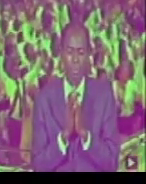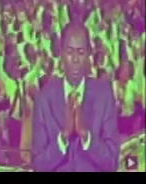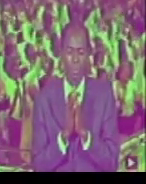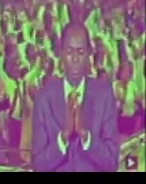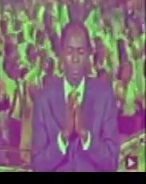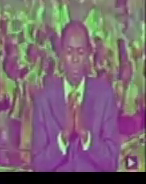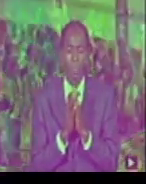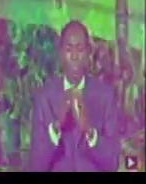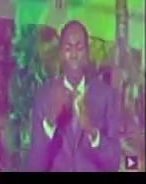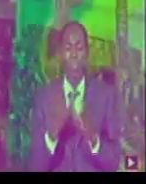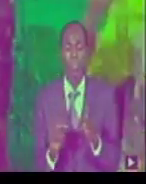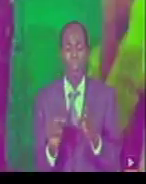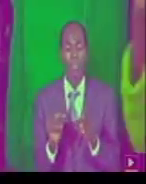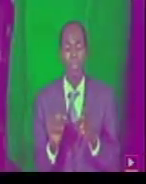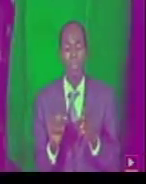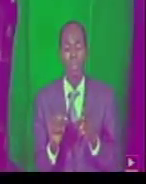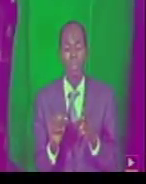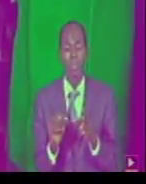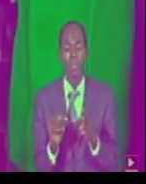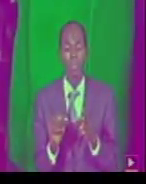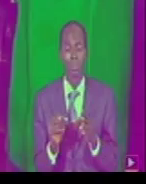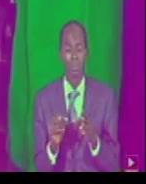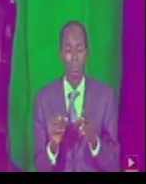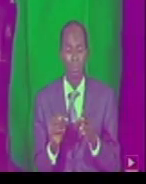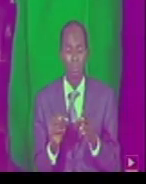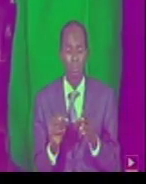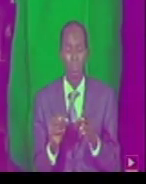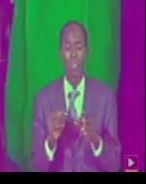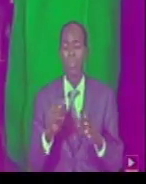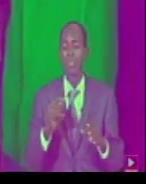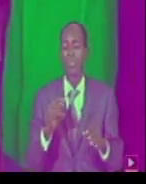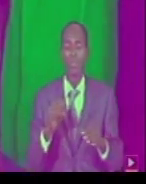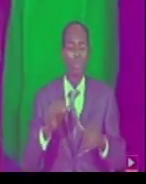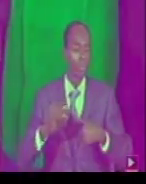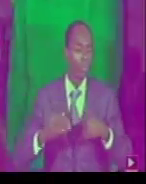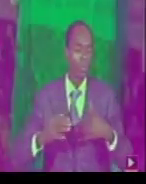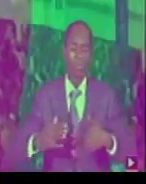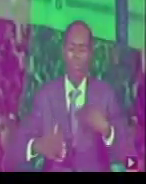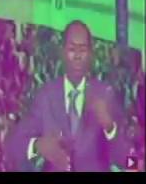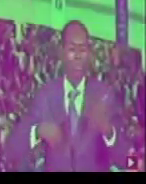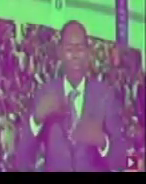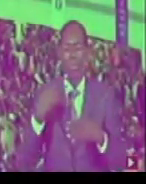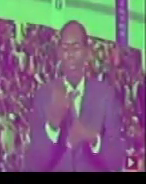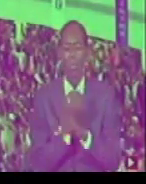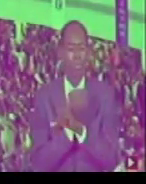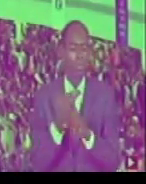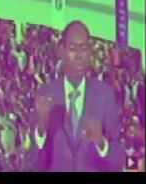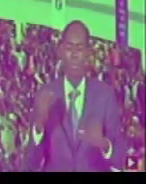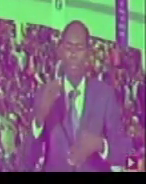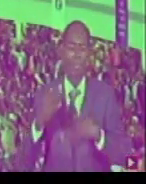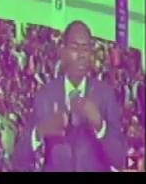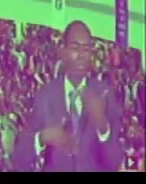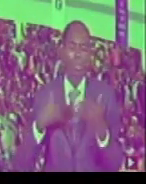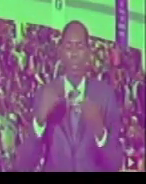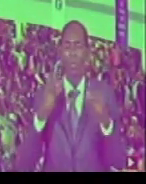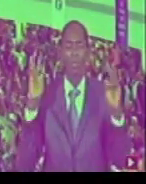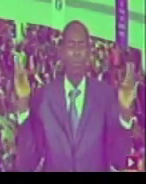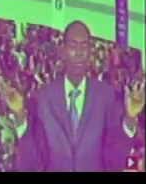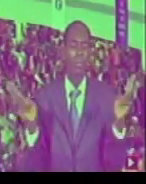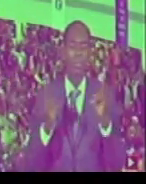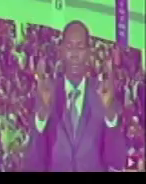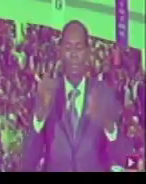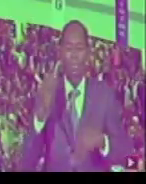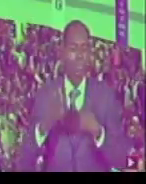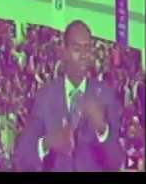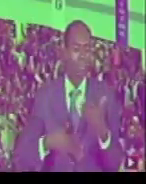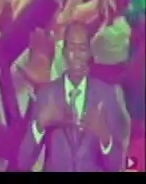The joy of sins forgiven, the joy of salvation, the joy of victory, the joy of